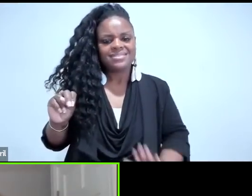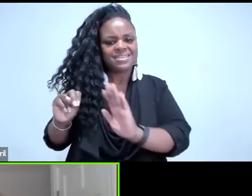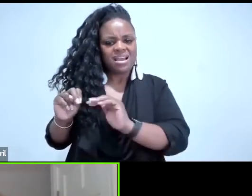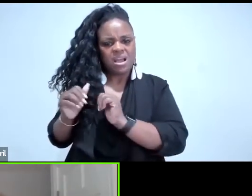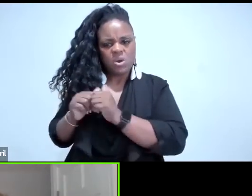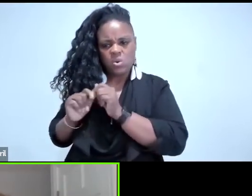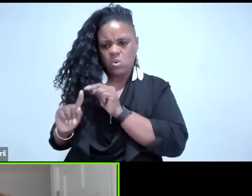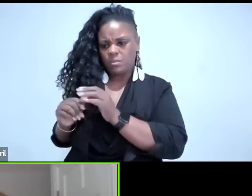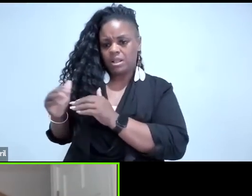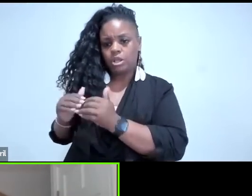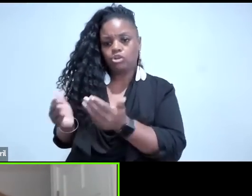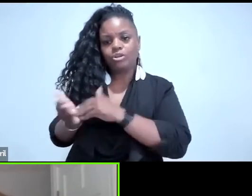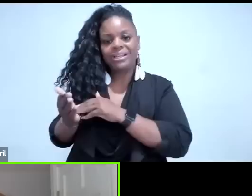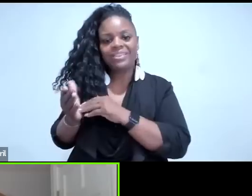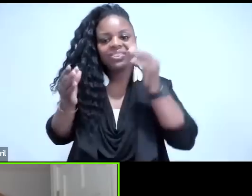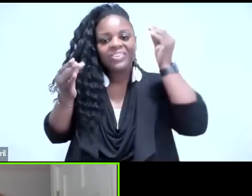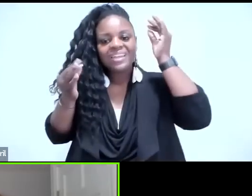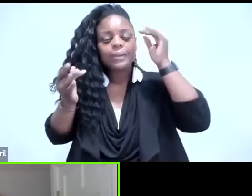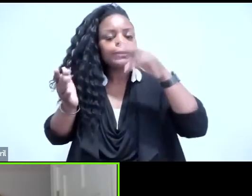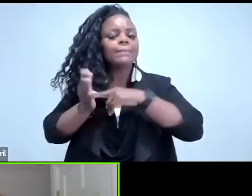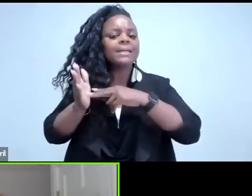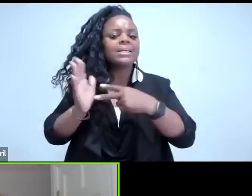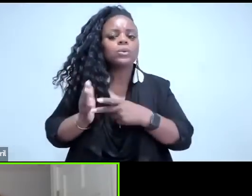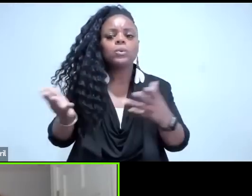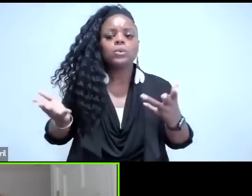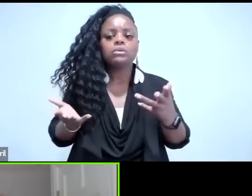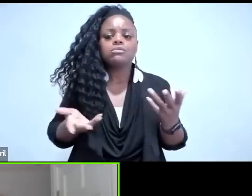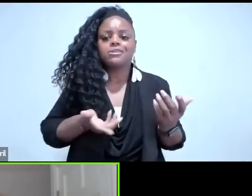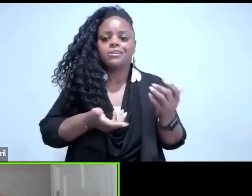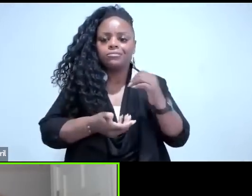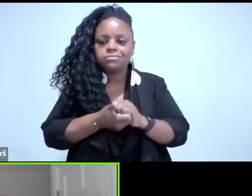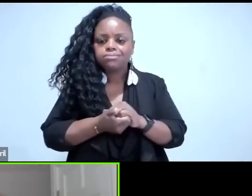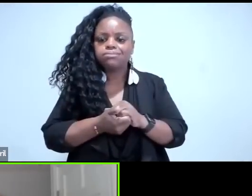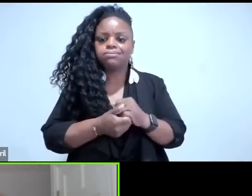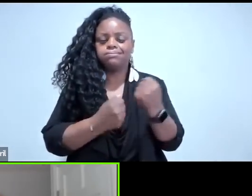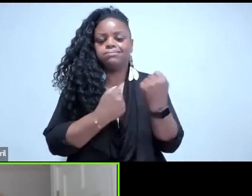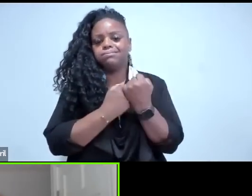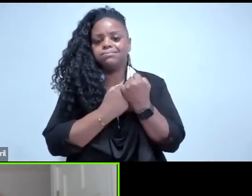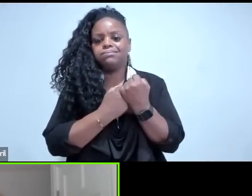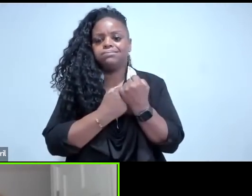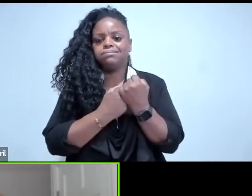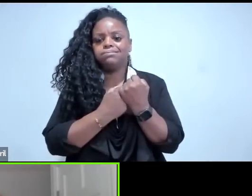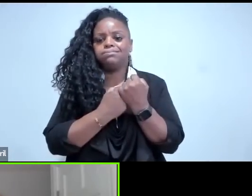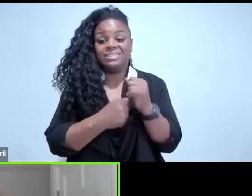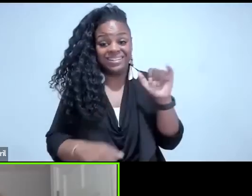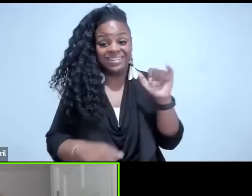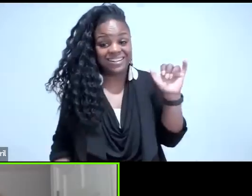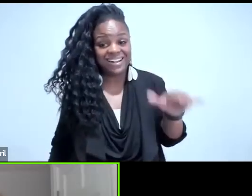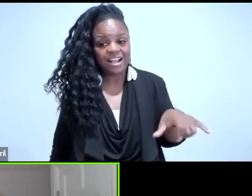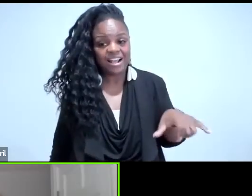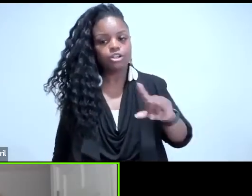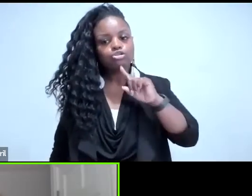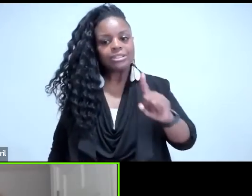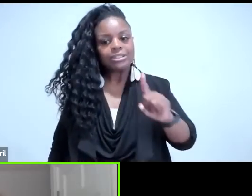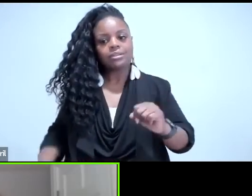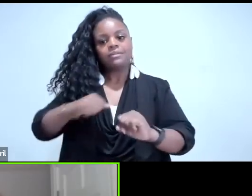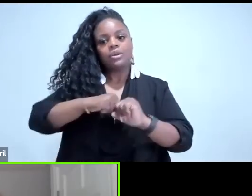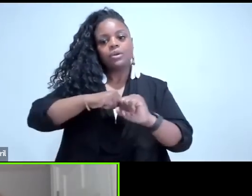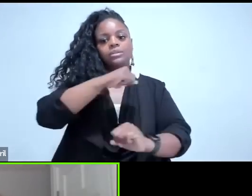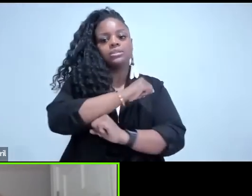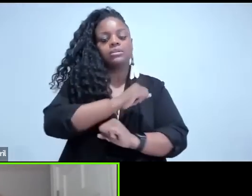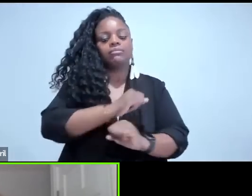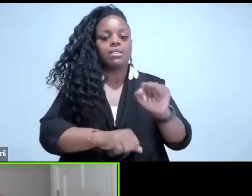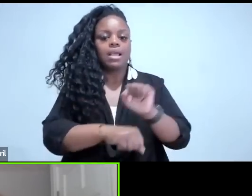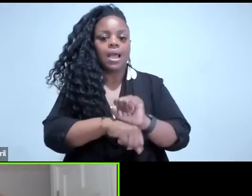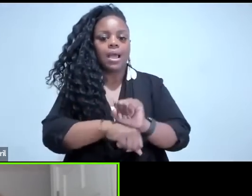ways solidarity is at the cornerstone of what labor is. And sometimes we think of it as an institutional solidarity